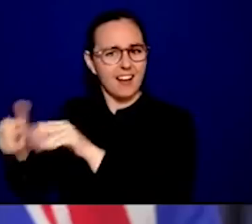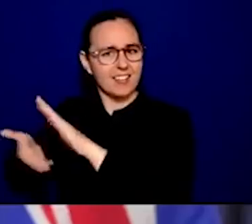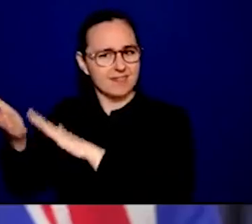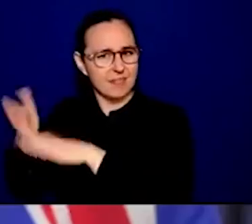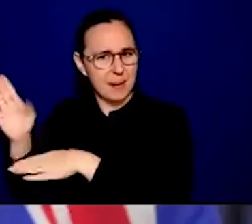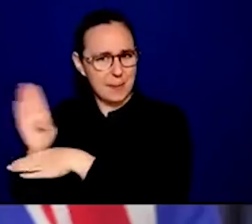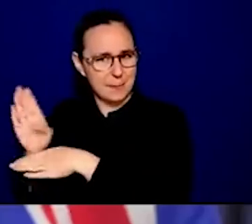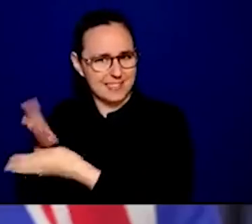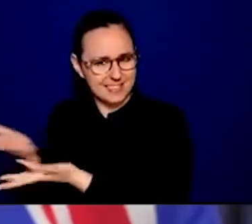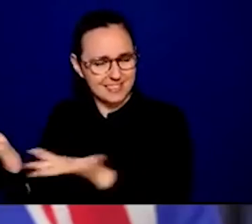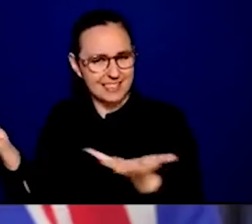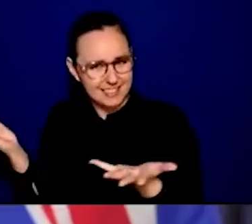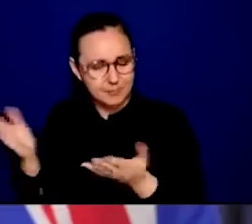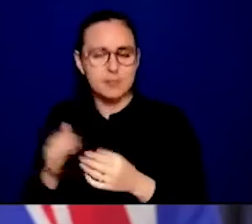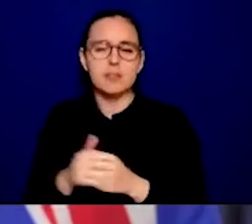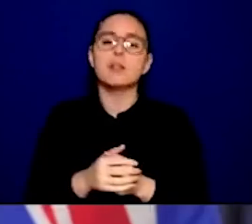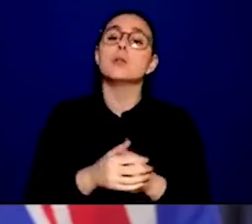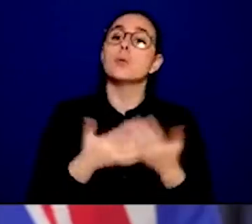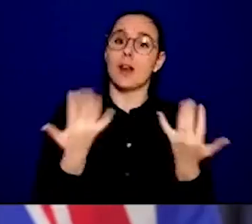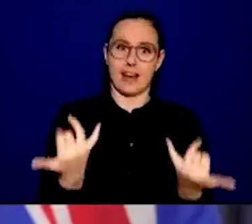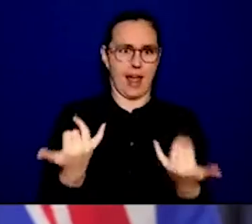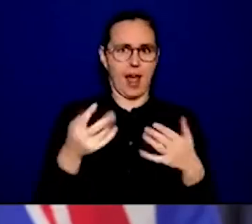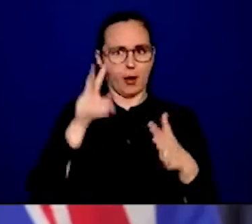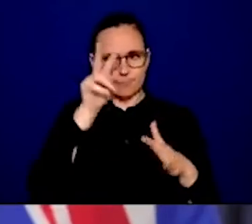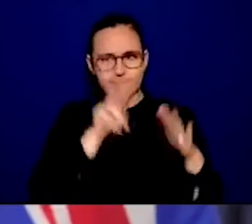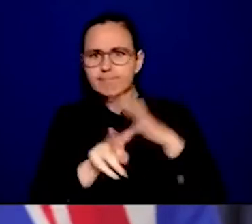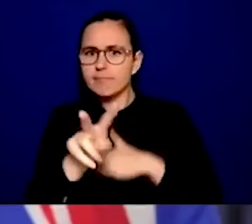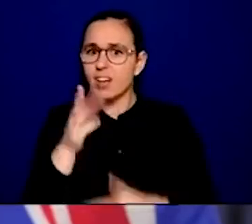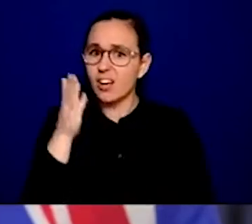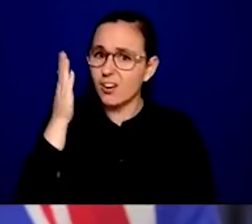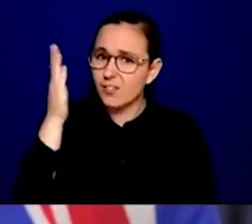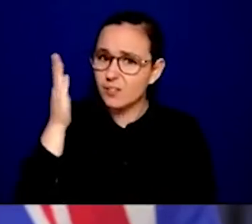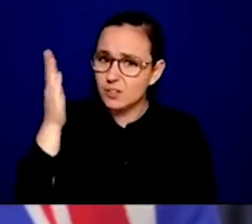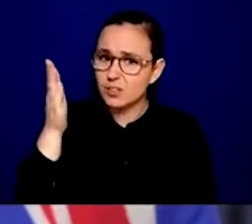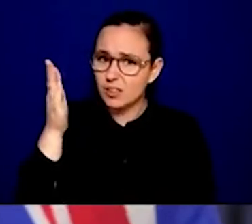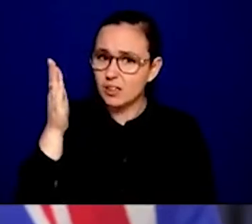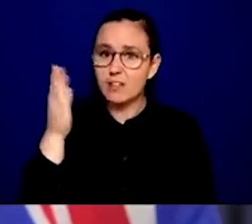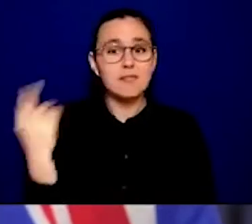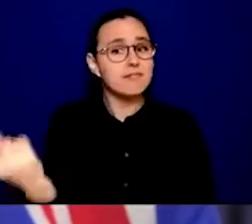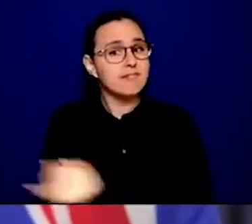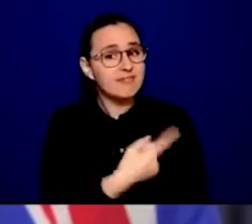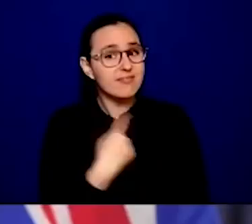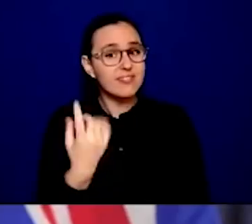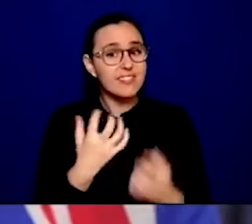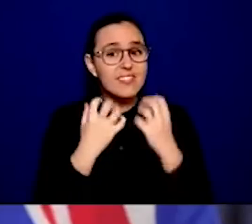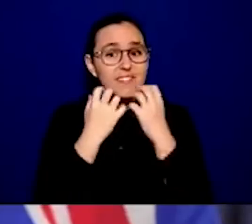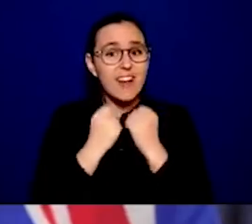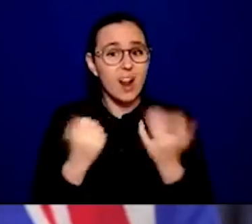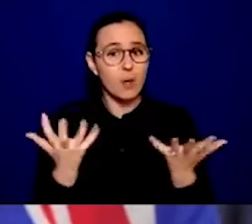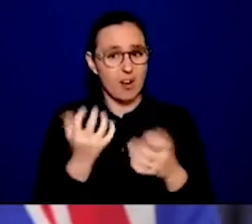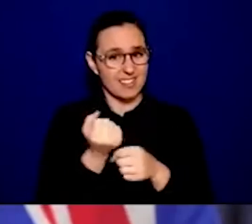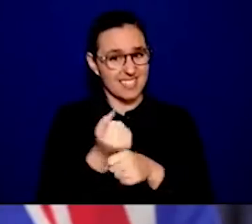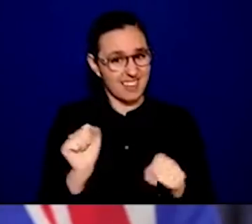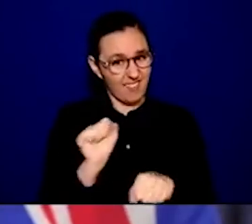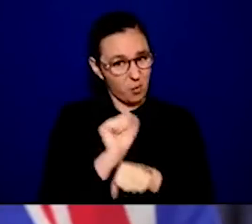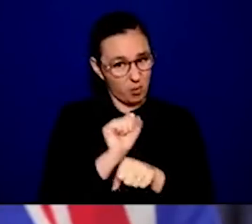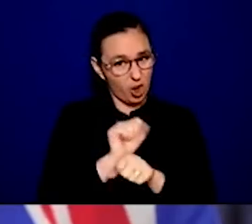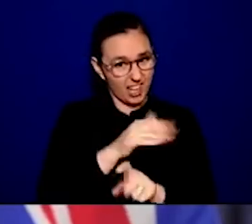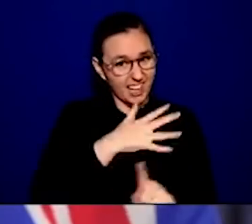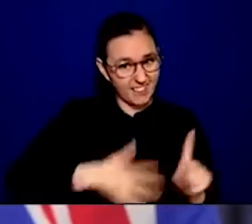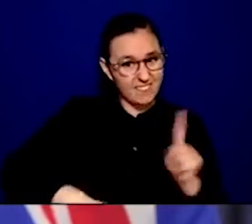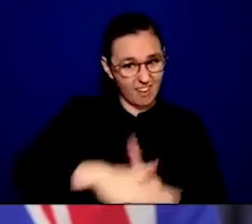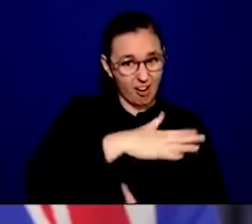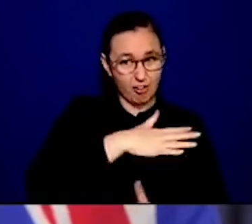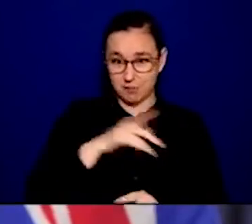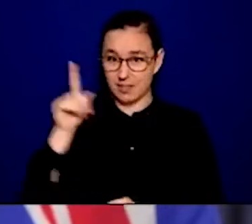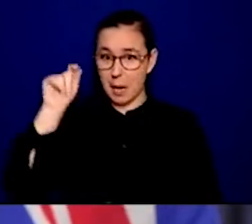Everyone values safe workplaces. Employers do not want their employees to come to work sick. They have